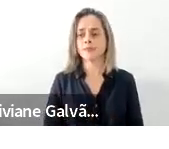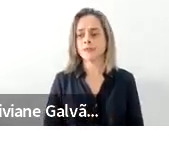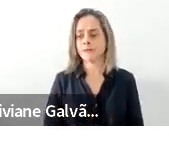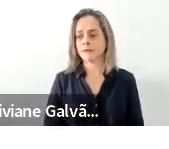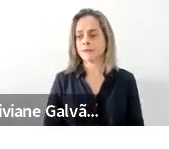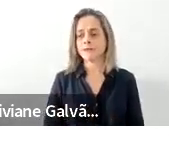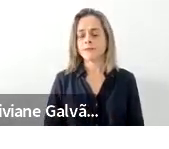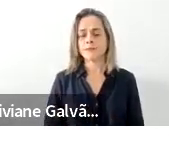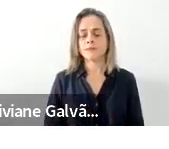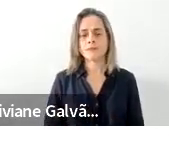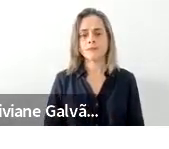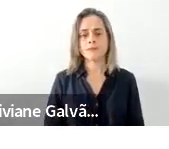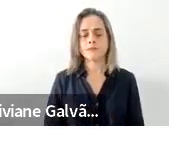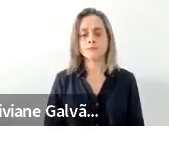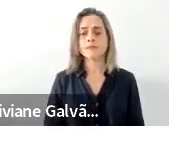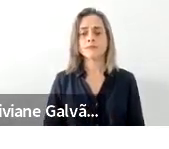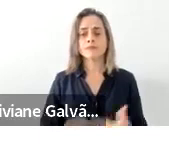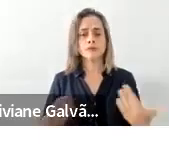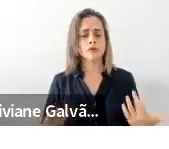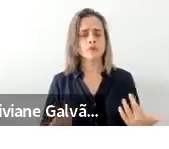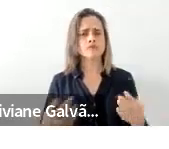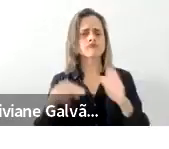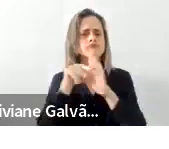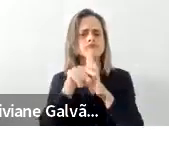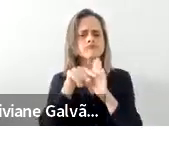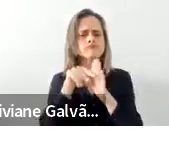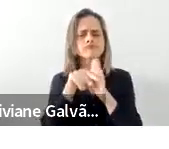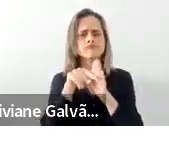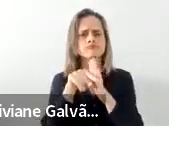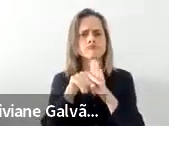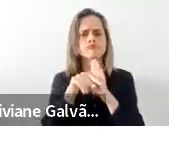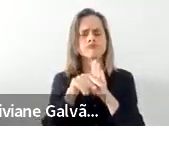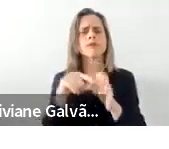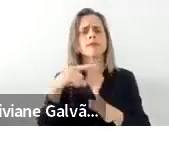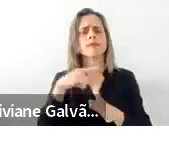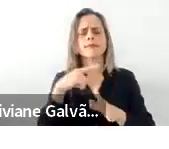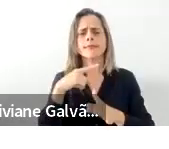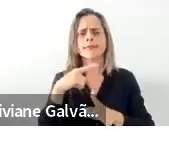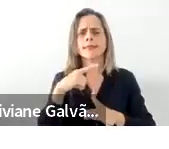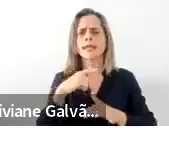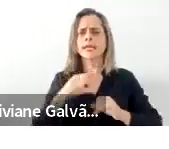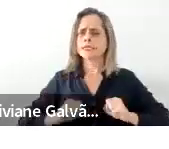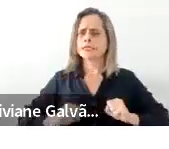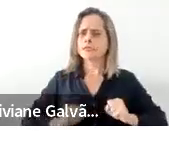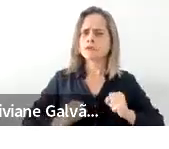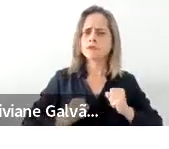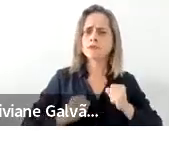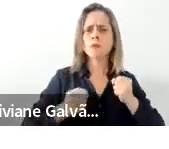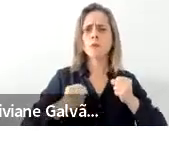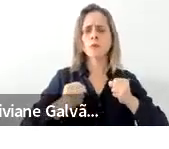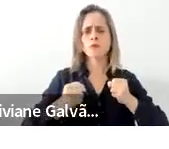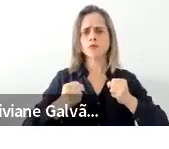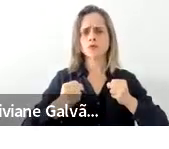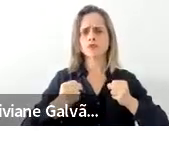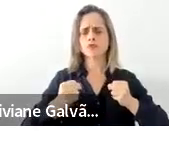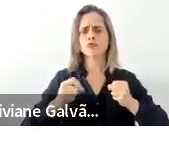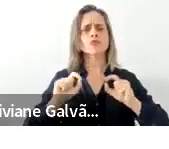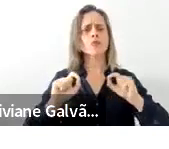demanding considerable collaborative effort and debate. And while consensus will not be